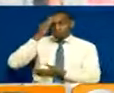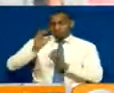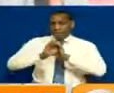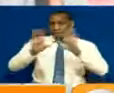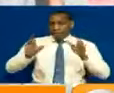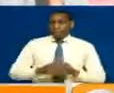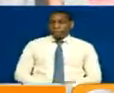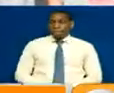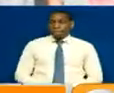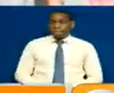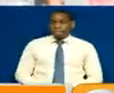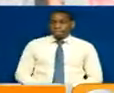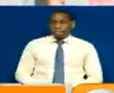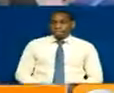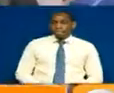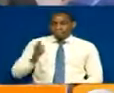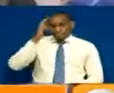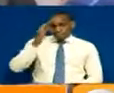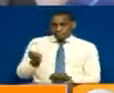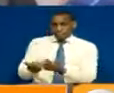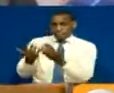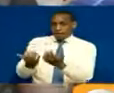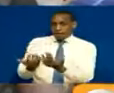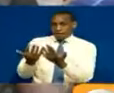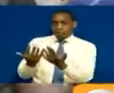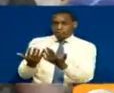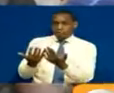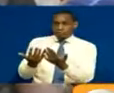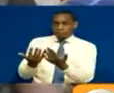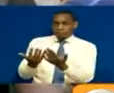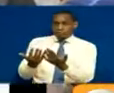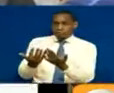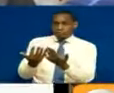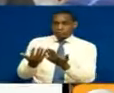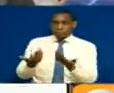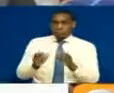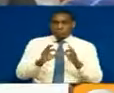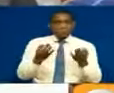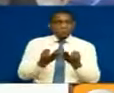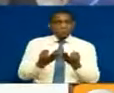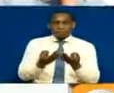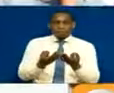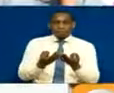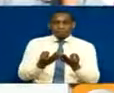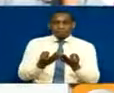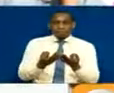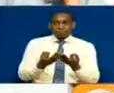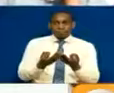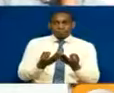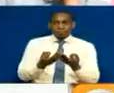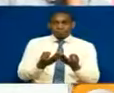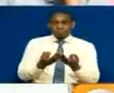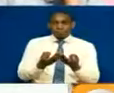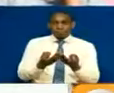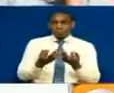hakika the cause of the fire. Ndio tusiache hii familia kama wameumia na